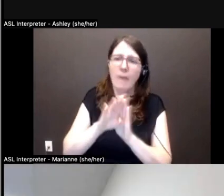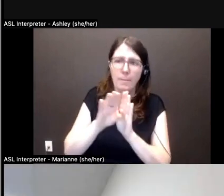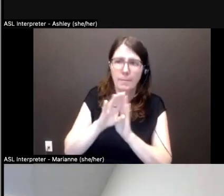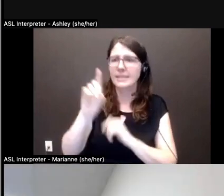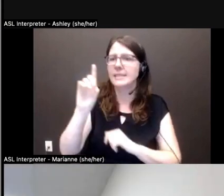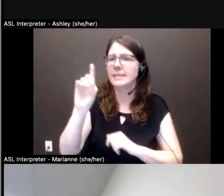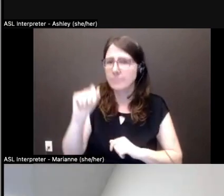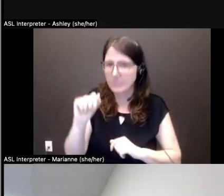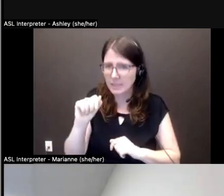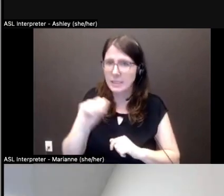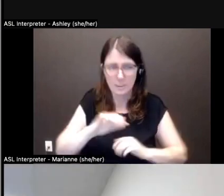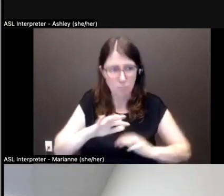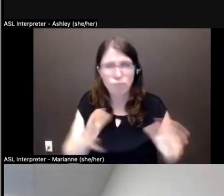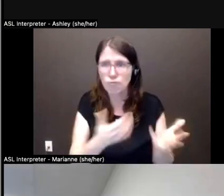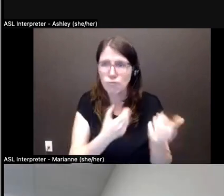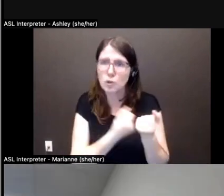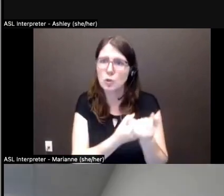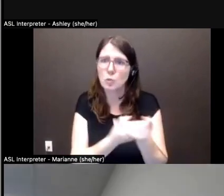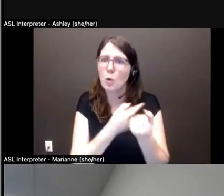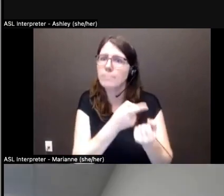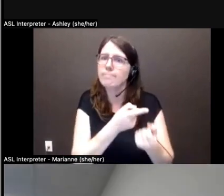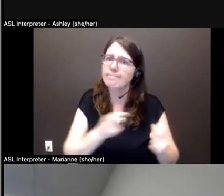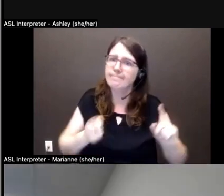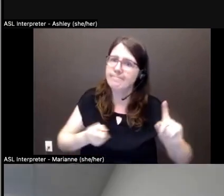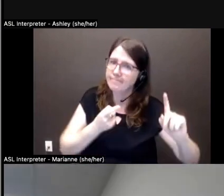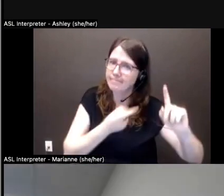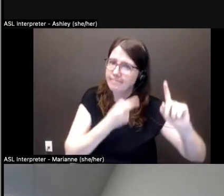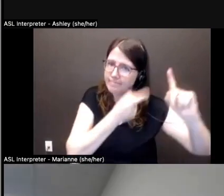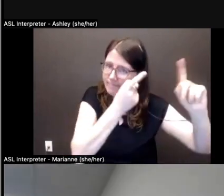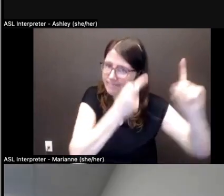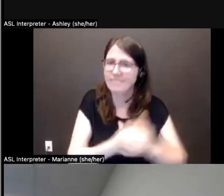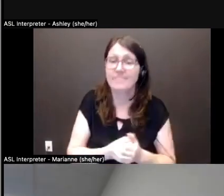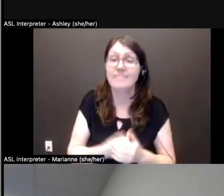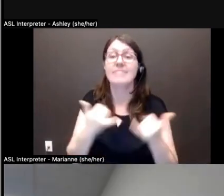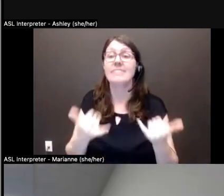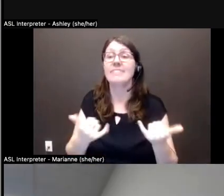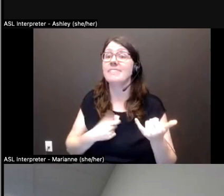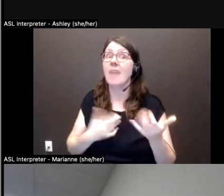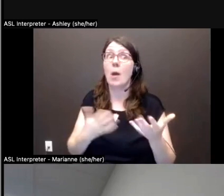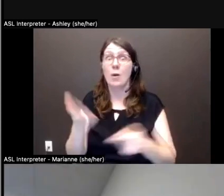to introduce our YouTube channel. We call it